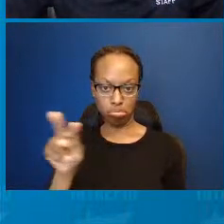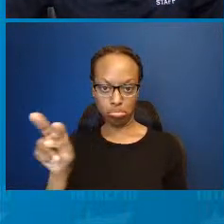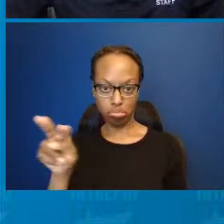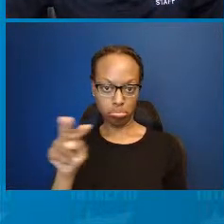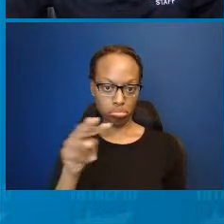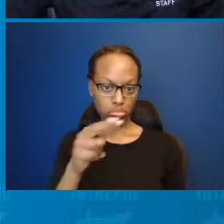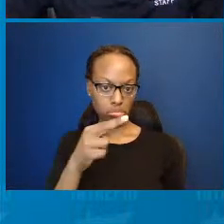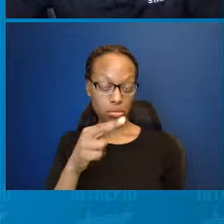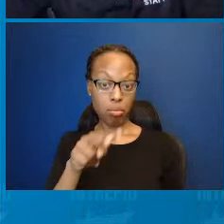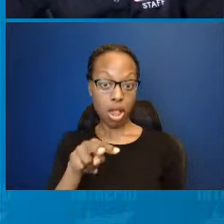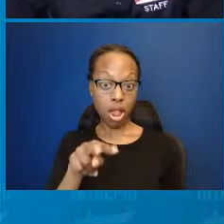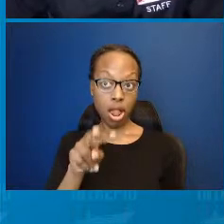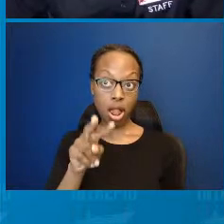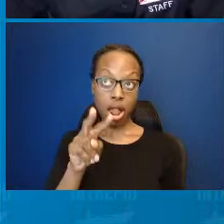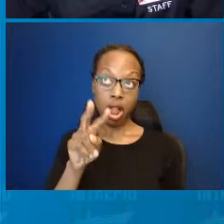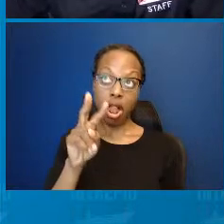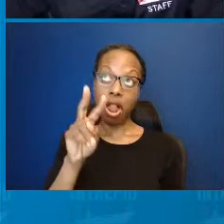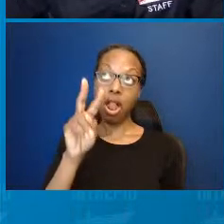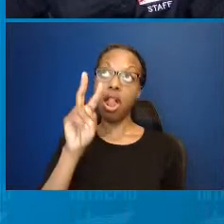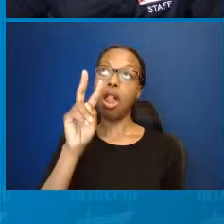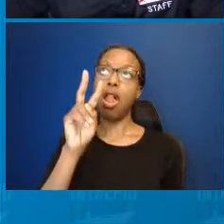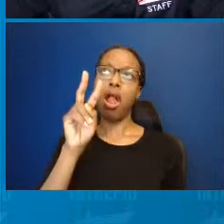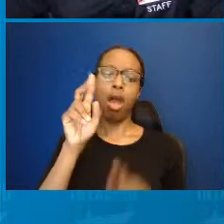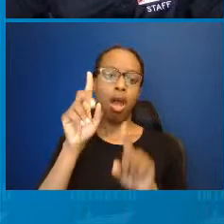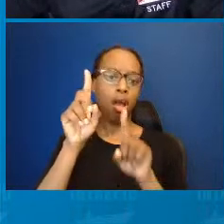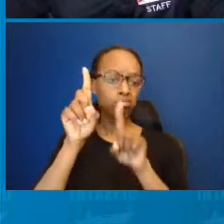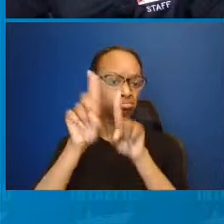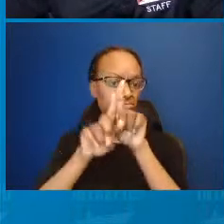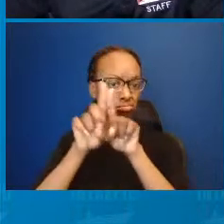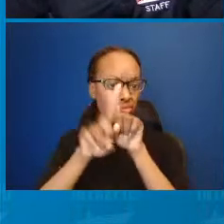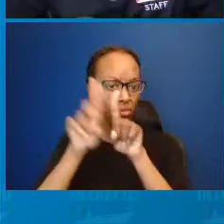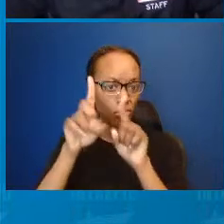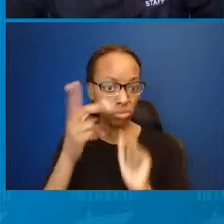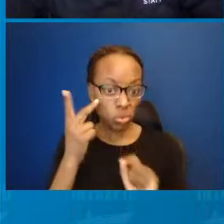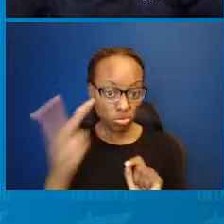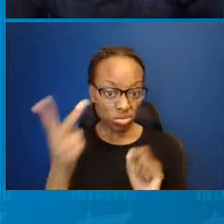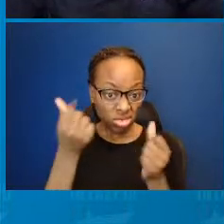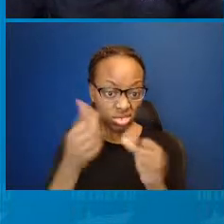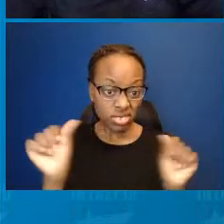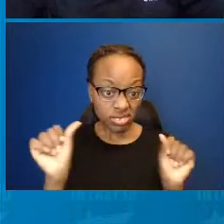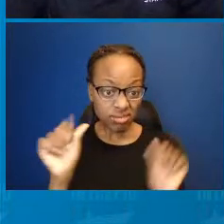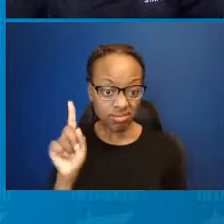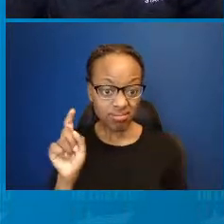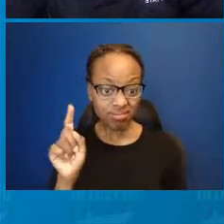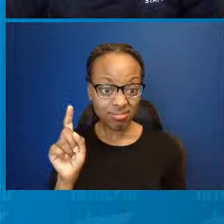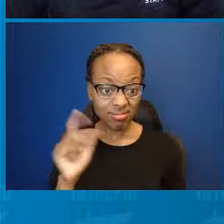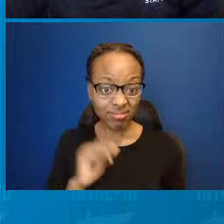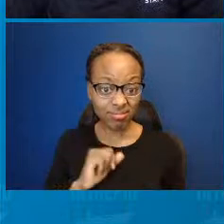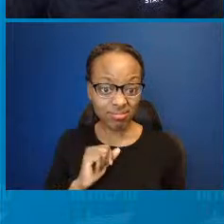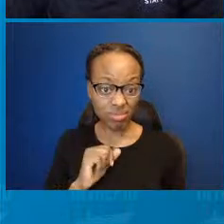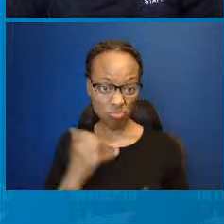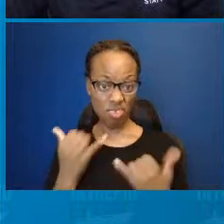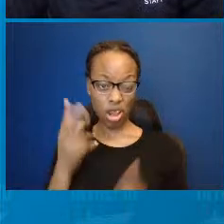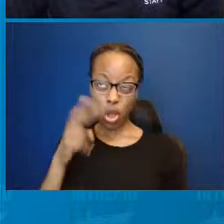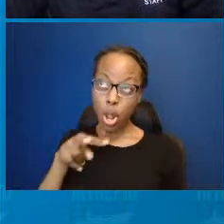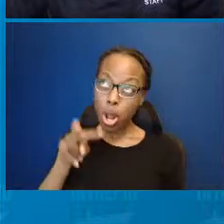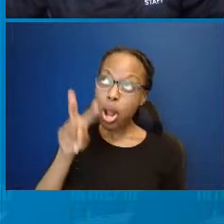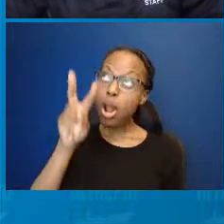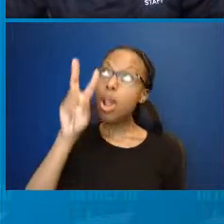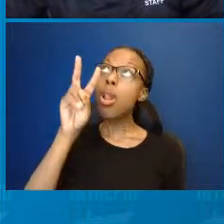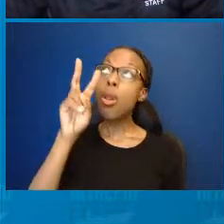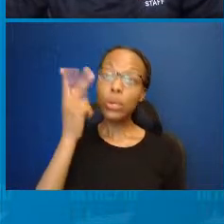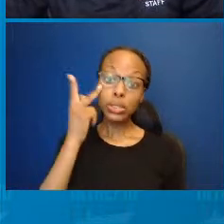But when we look up, we don't see any stars, or do we? You all can let me know in the comments if when we look up into the sky right now, if we're seeing